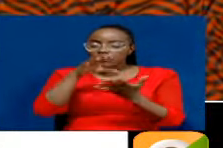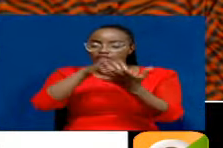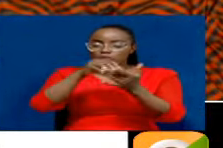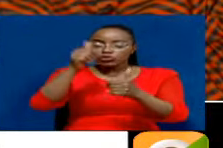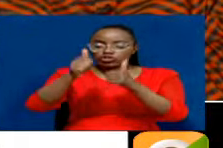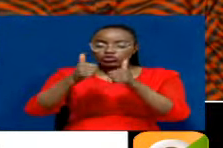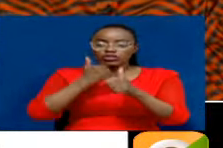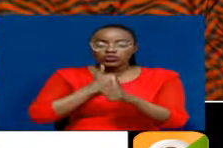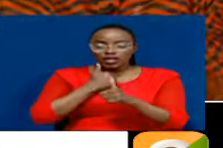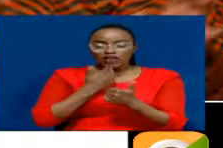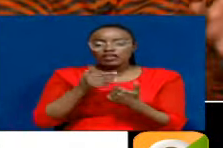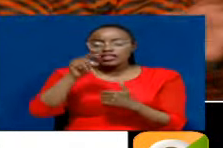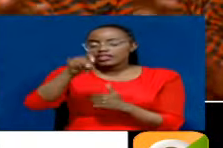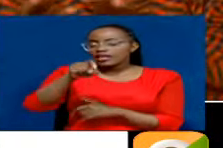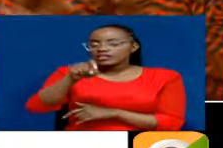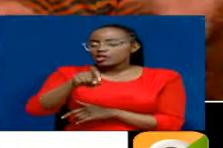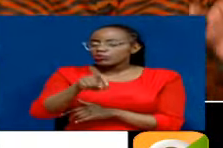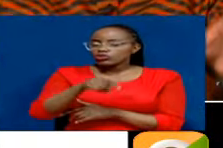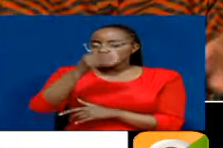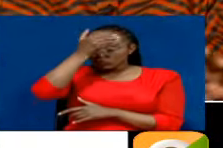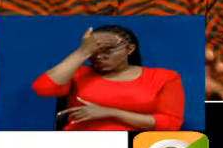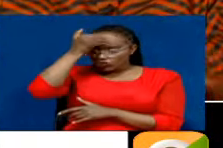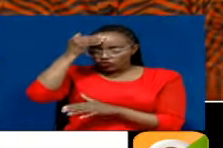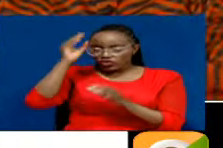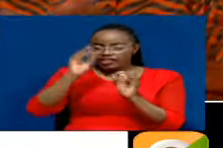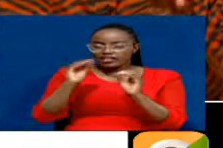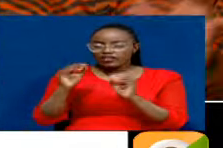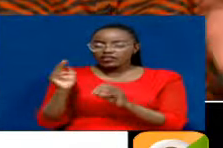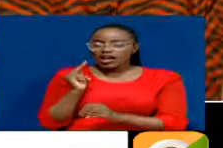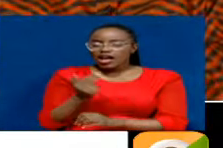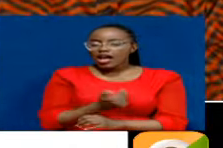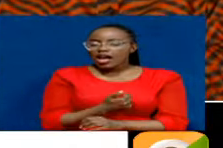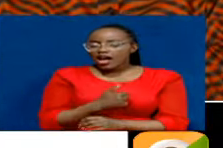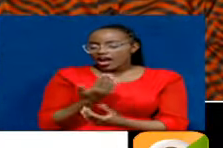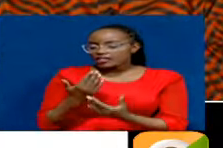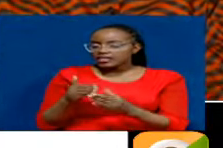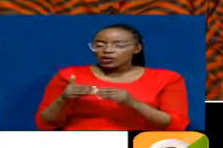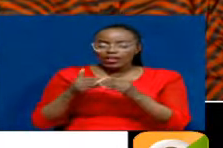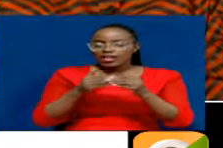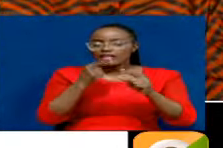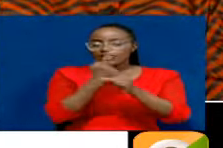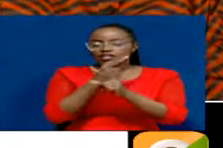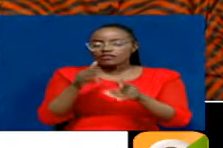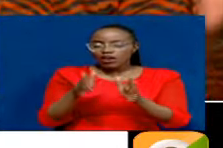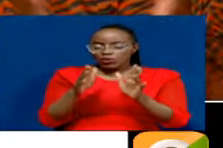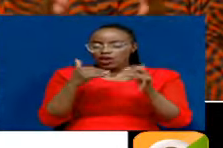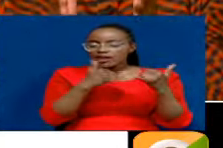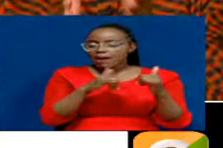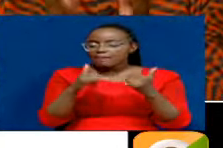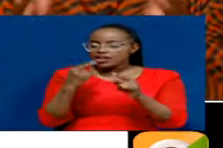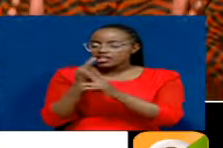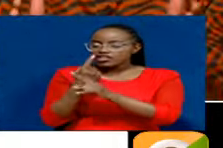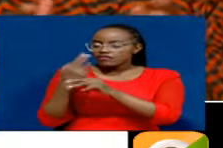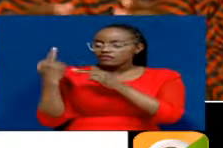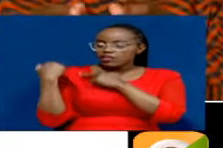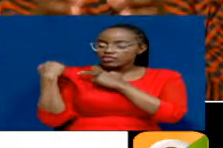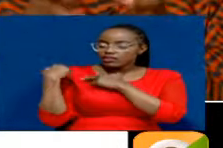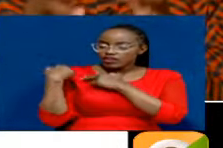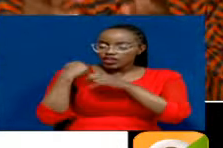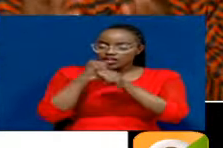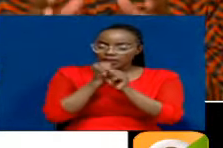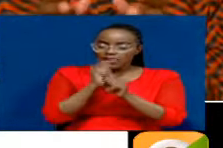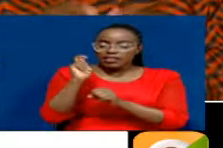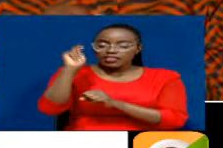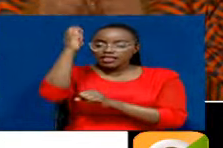they occupy, they shouldn't forget that we all in different ways played a role in modeling